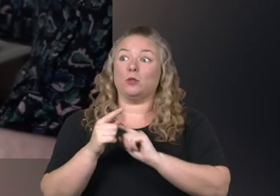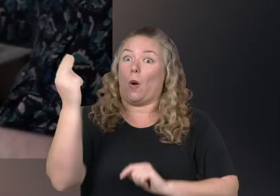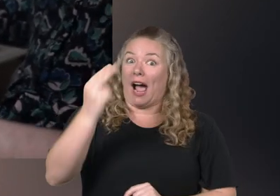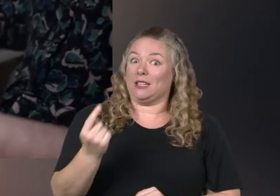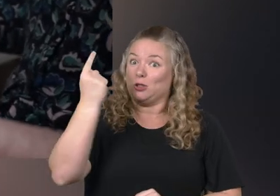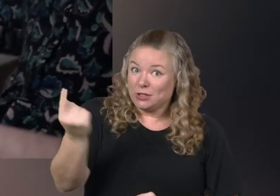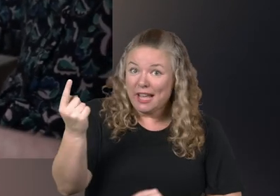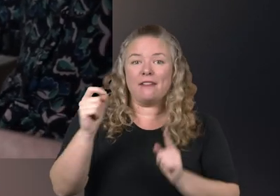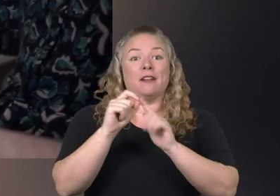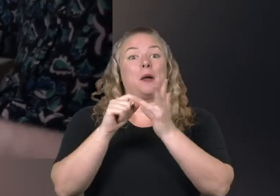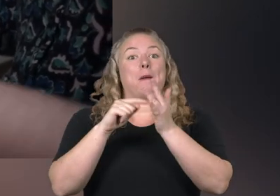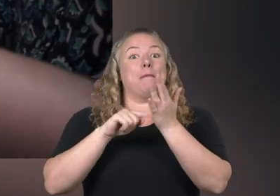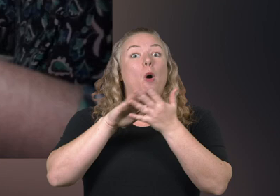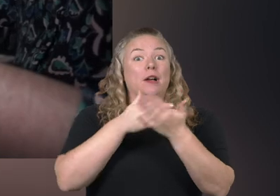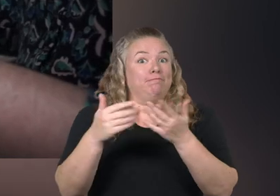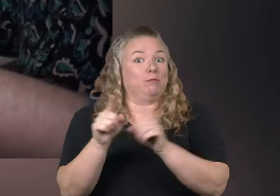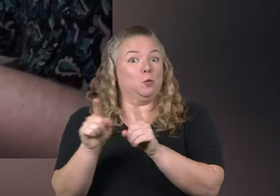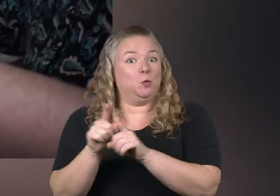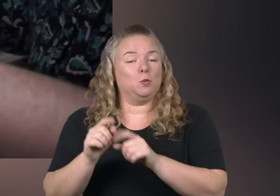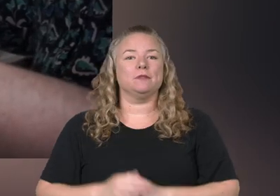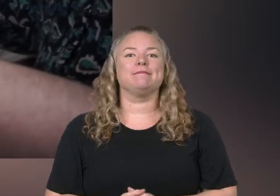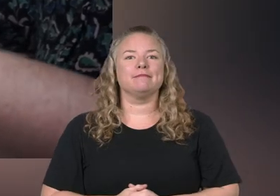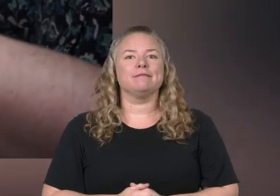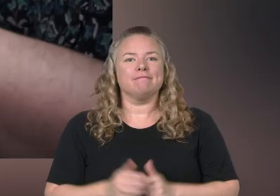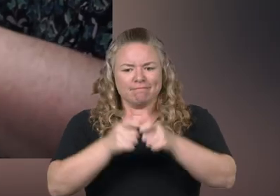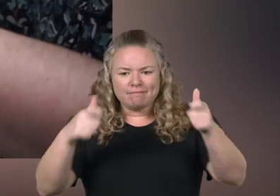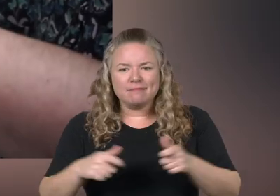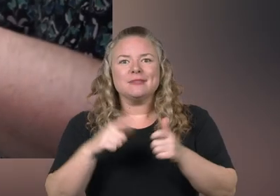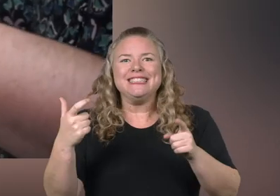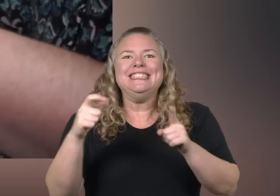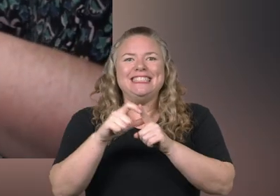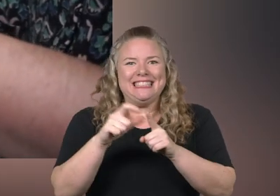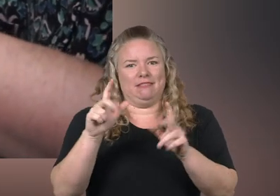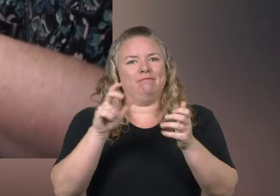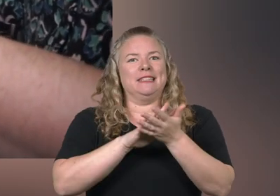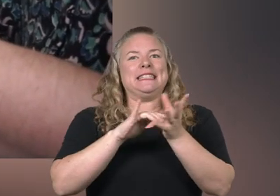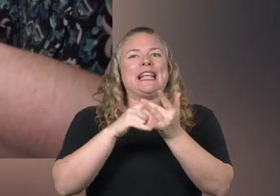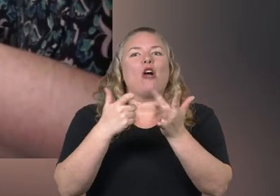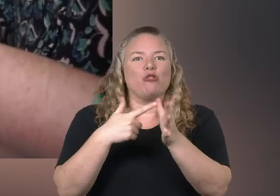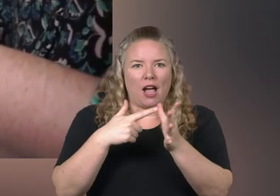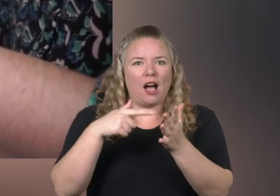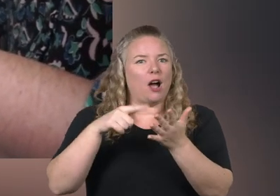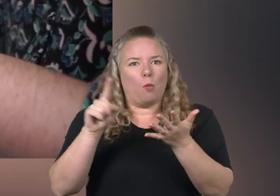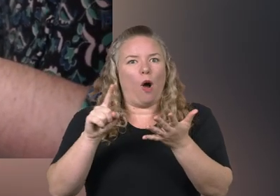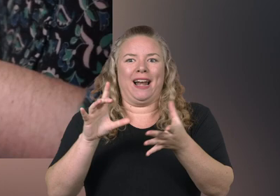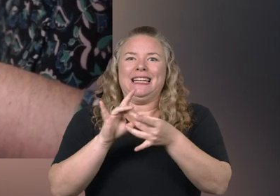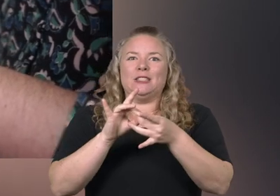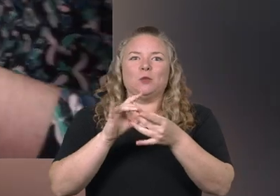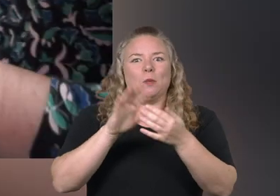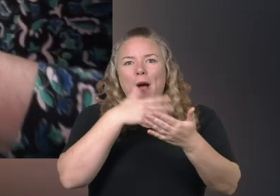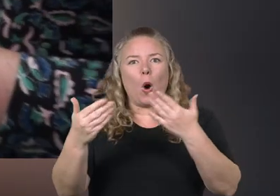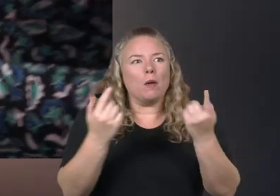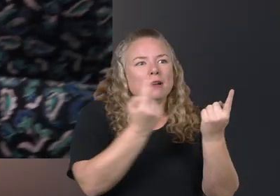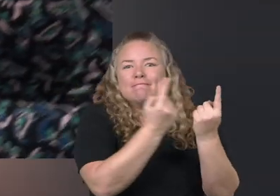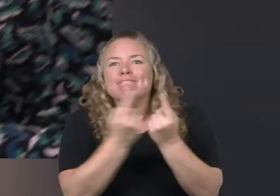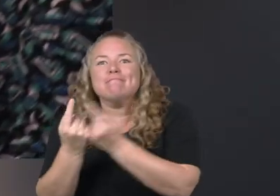poet. So Hysteria was the name of a series